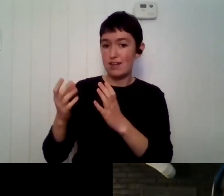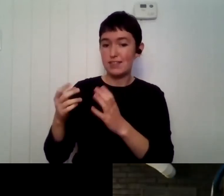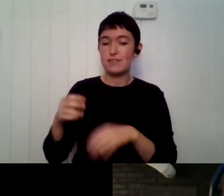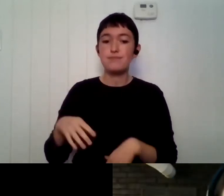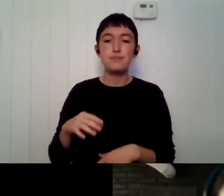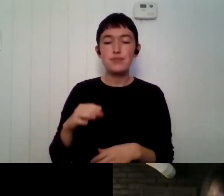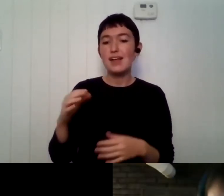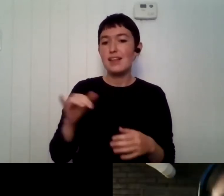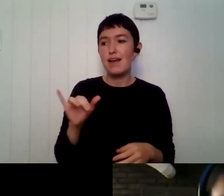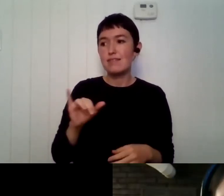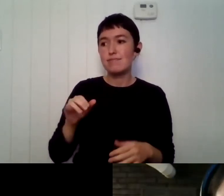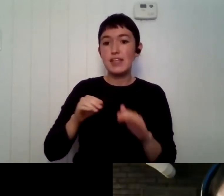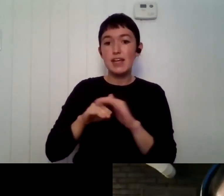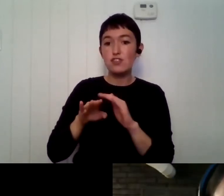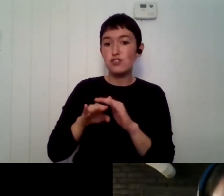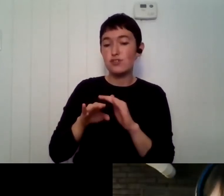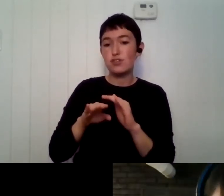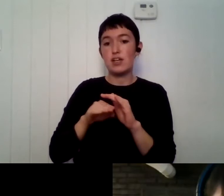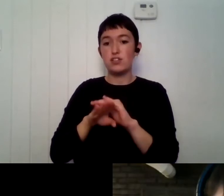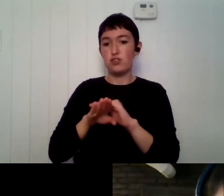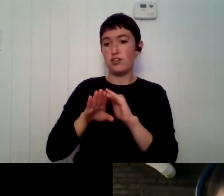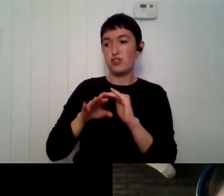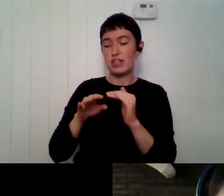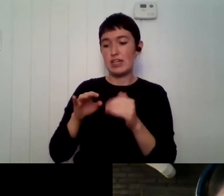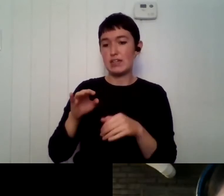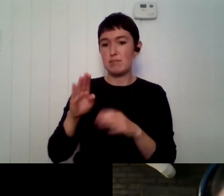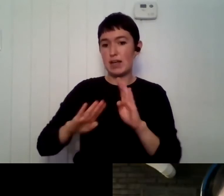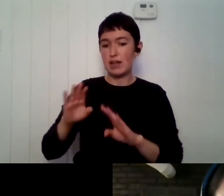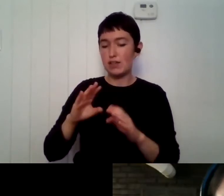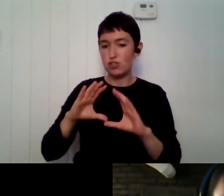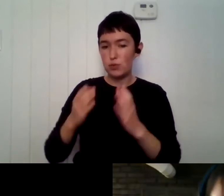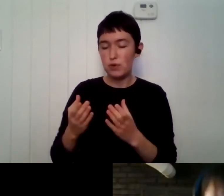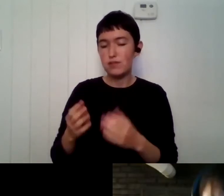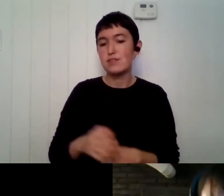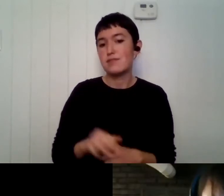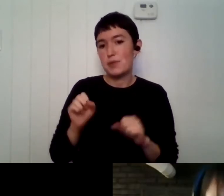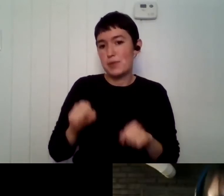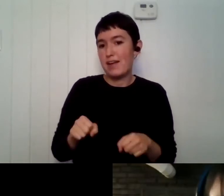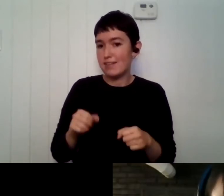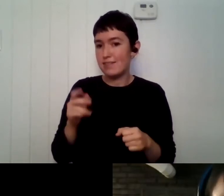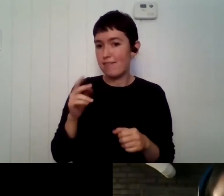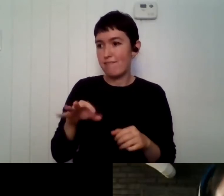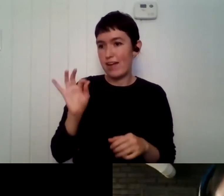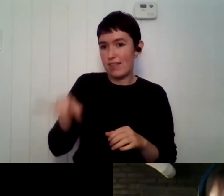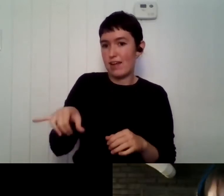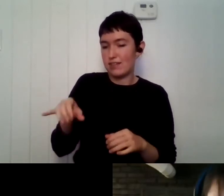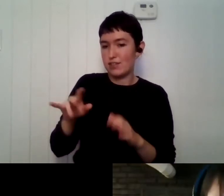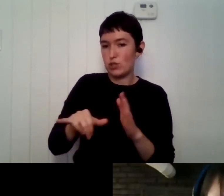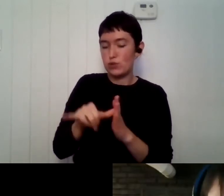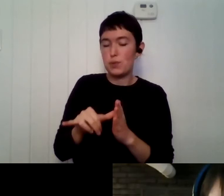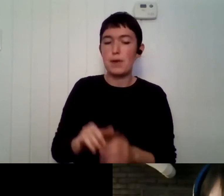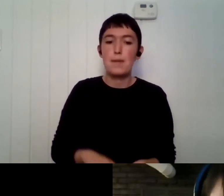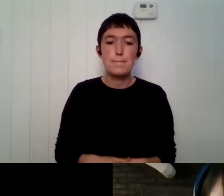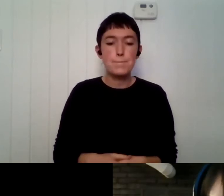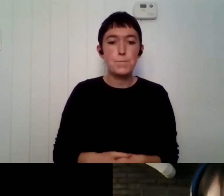this on YouTube for sure. And it's a very good qualities. So yeah, I would suggest YouTube for. Yeah, I don't have